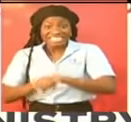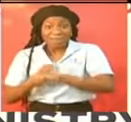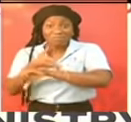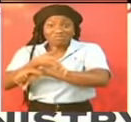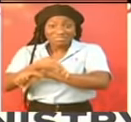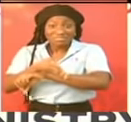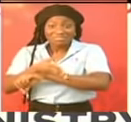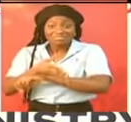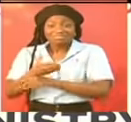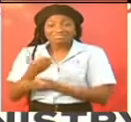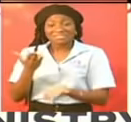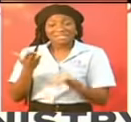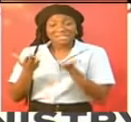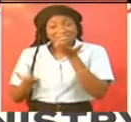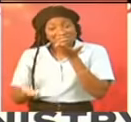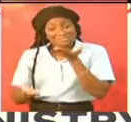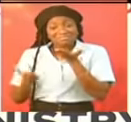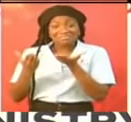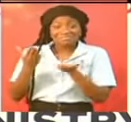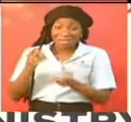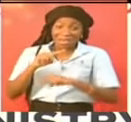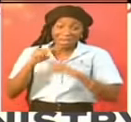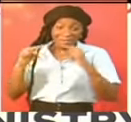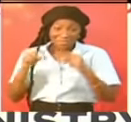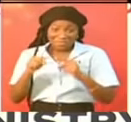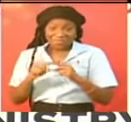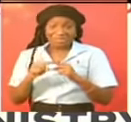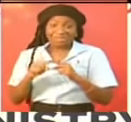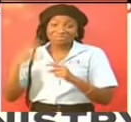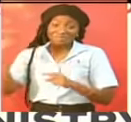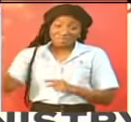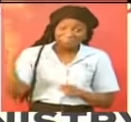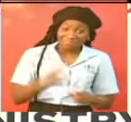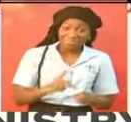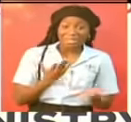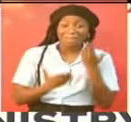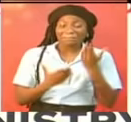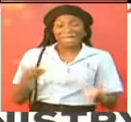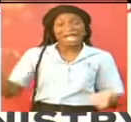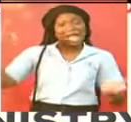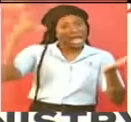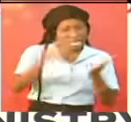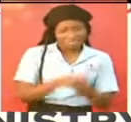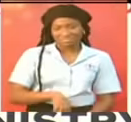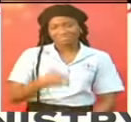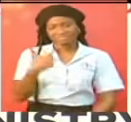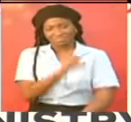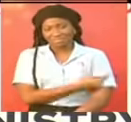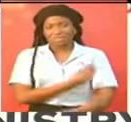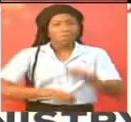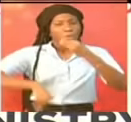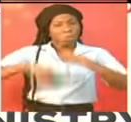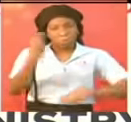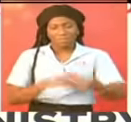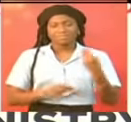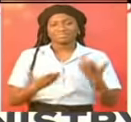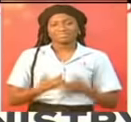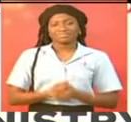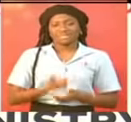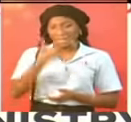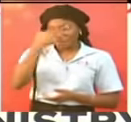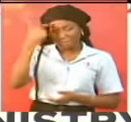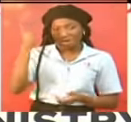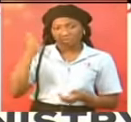travel after you've completed your vaccine schedule as opposed to in the midst of it, for the very reason that you don't want to be stuck